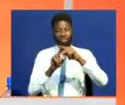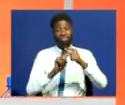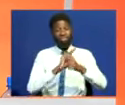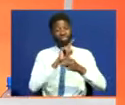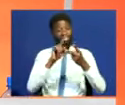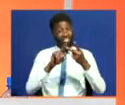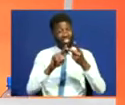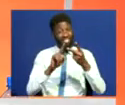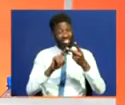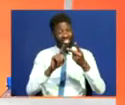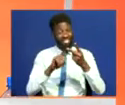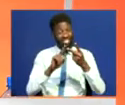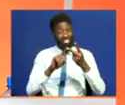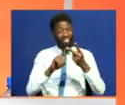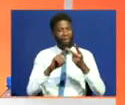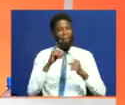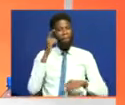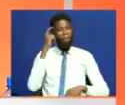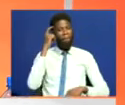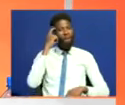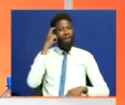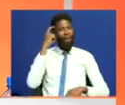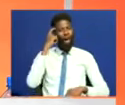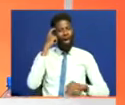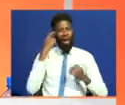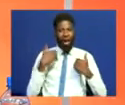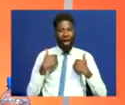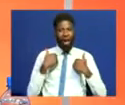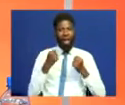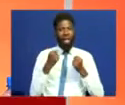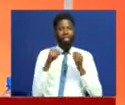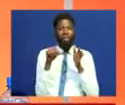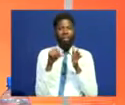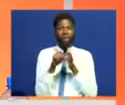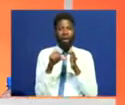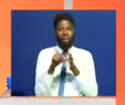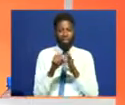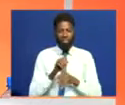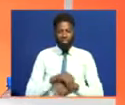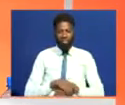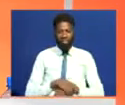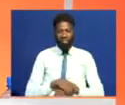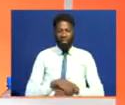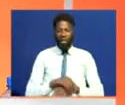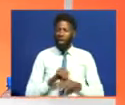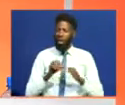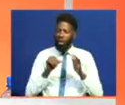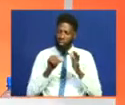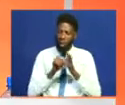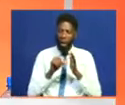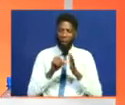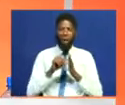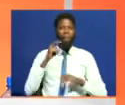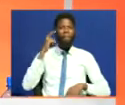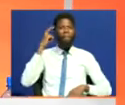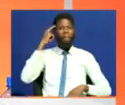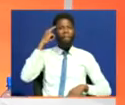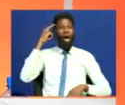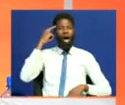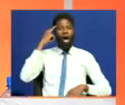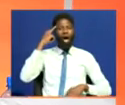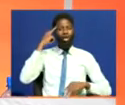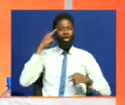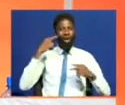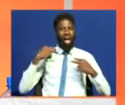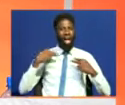issue. There is a big crisis as far as the issue of mental health is concerned. If you look at the data that you've